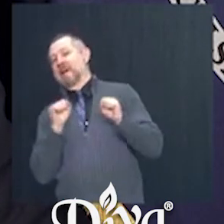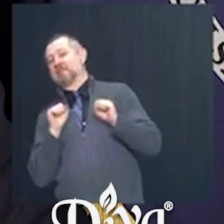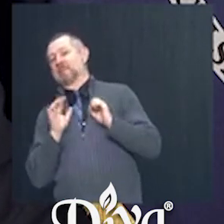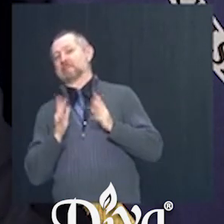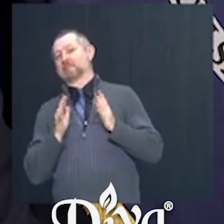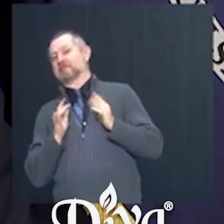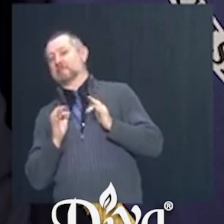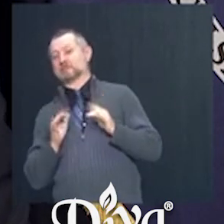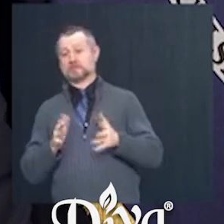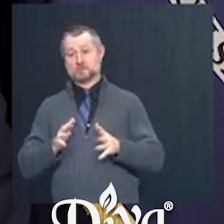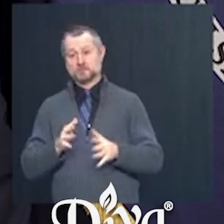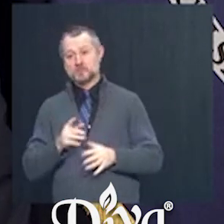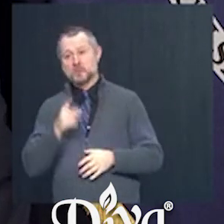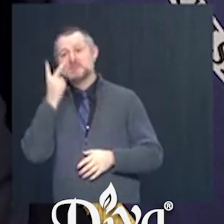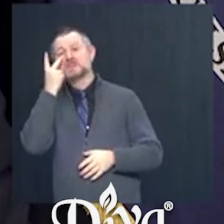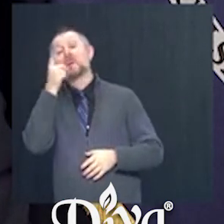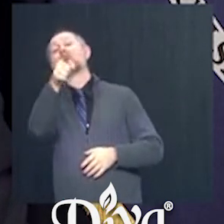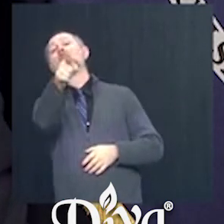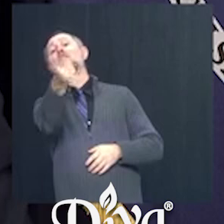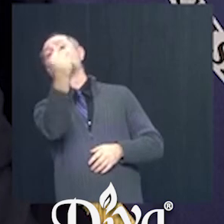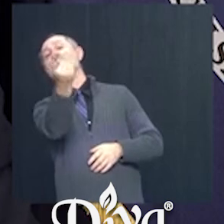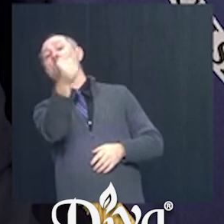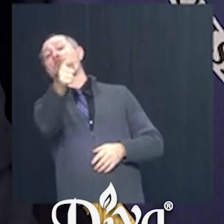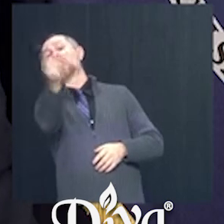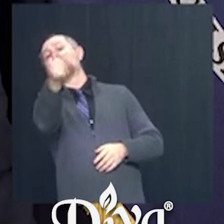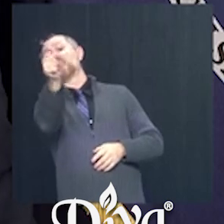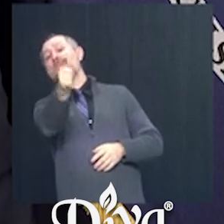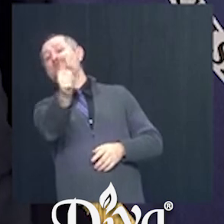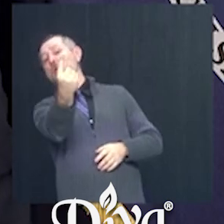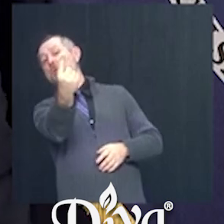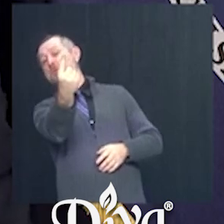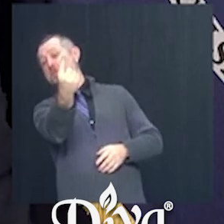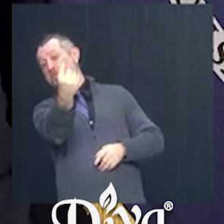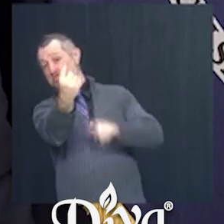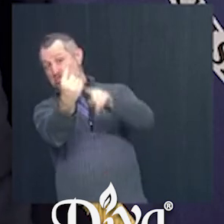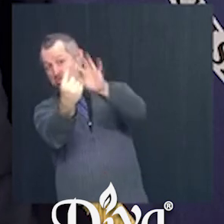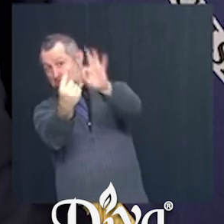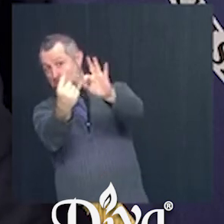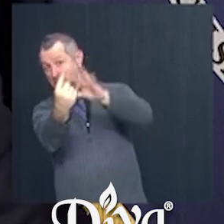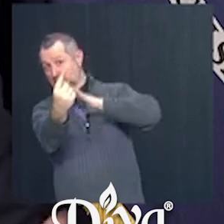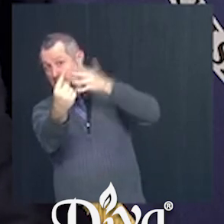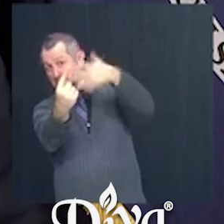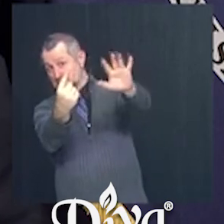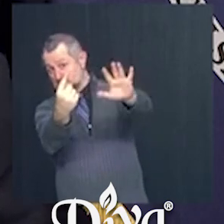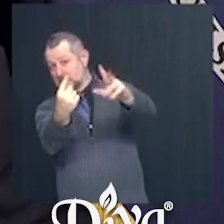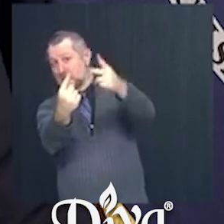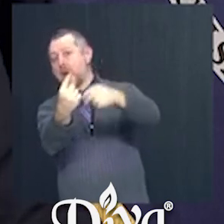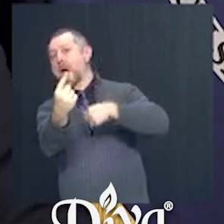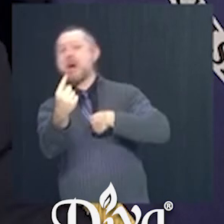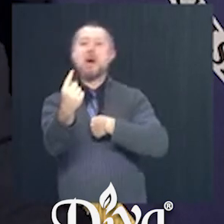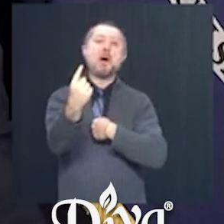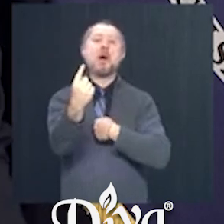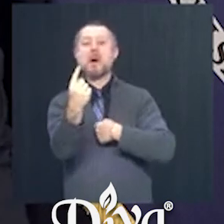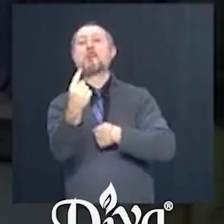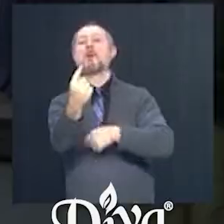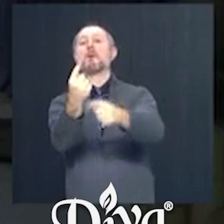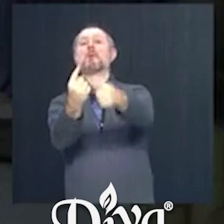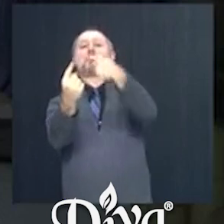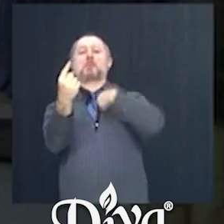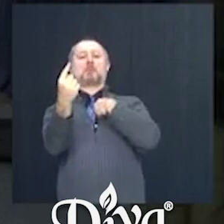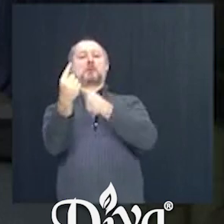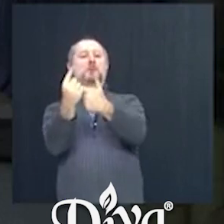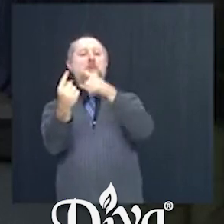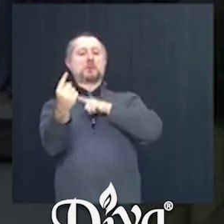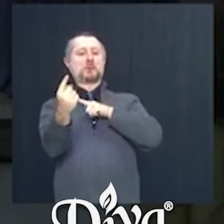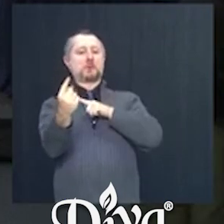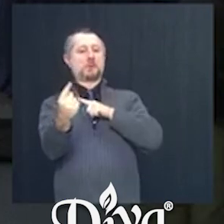safe, put the needle in your arm and let me know how it feels. And I'm willing to do that. Zach? Can you